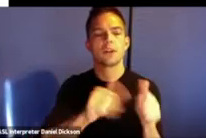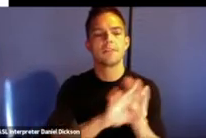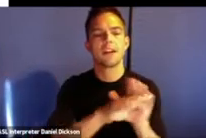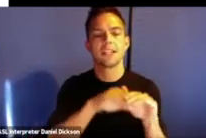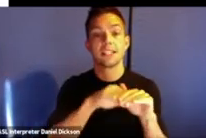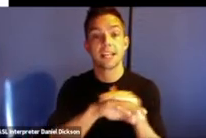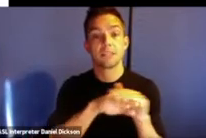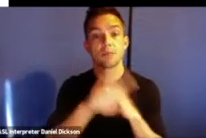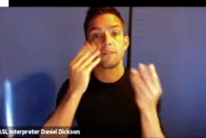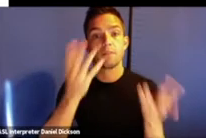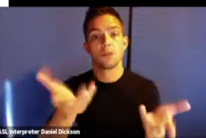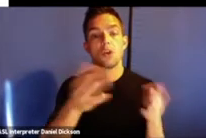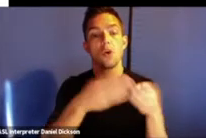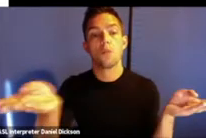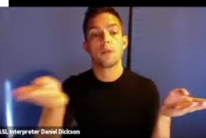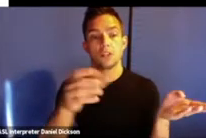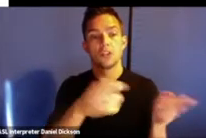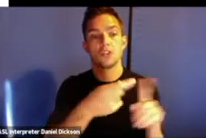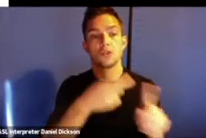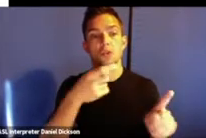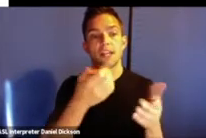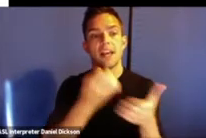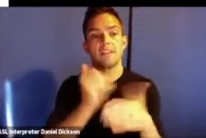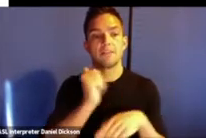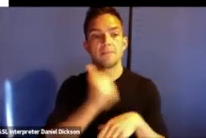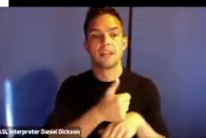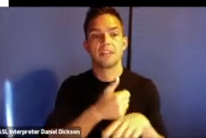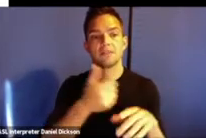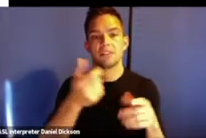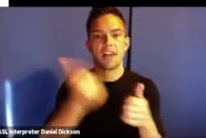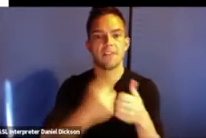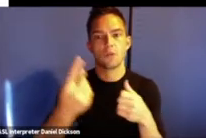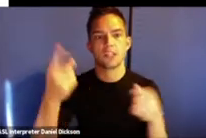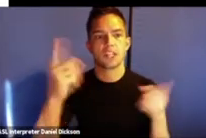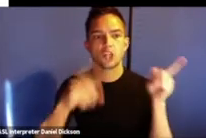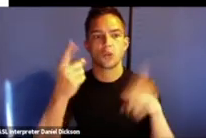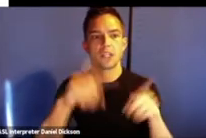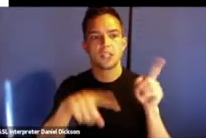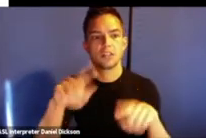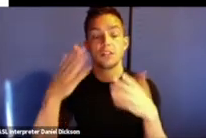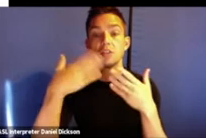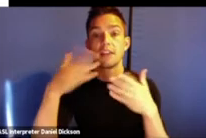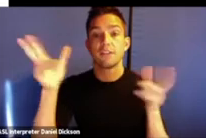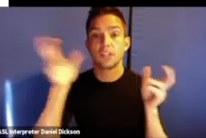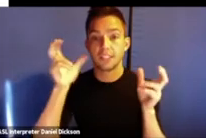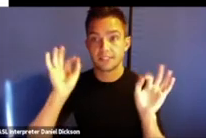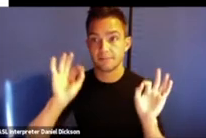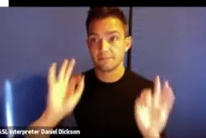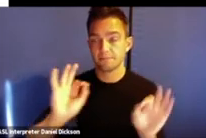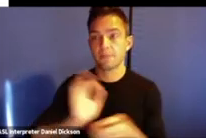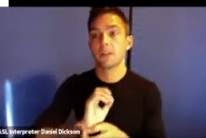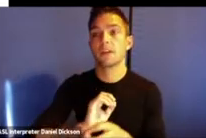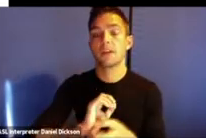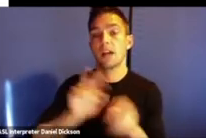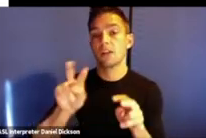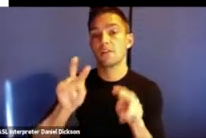means basically open source evidence-based approach that everyone can agree on. So thank you for listening and I look